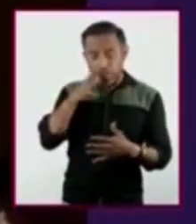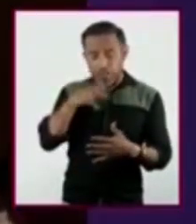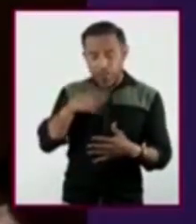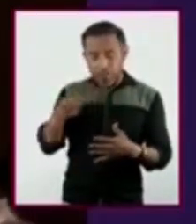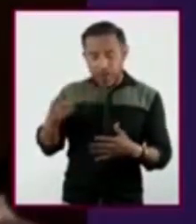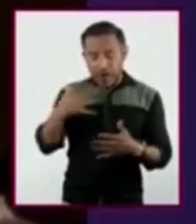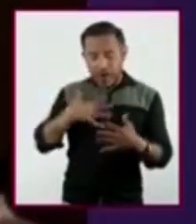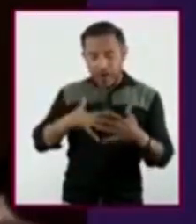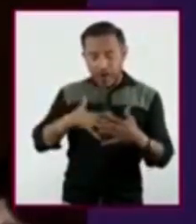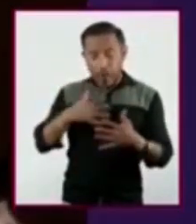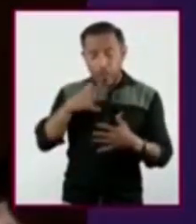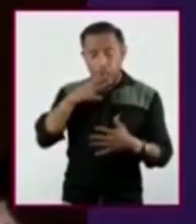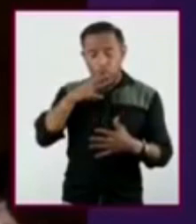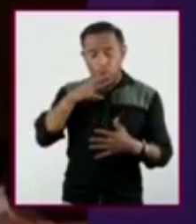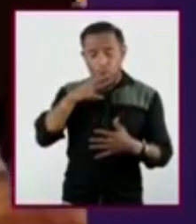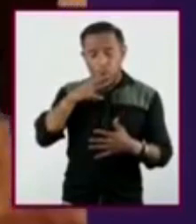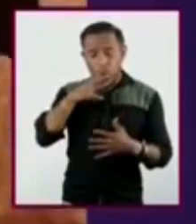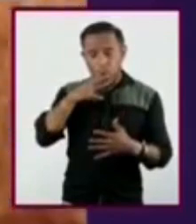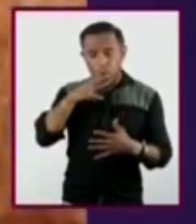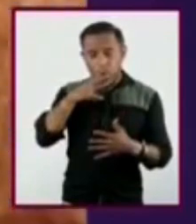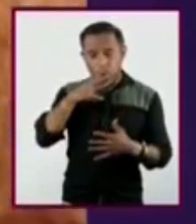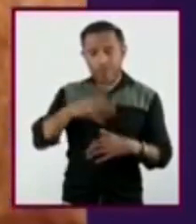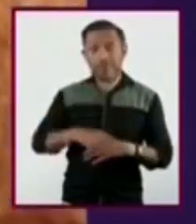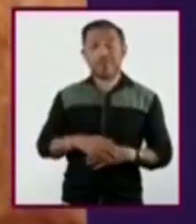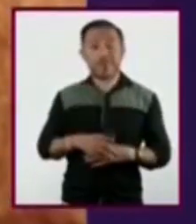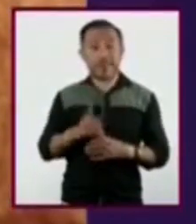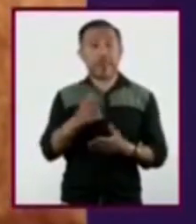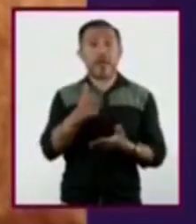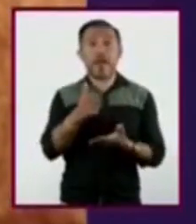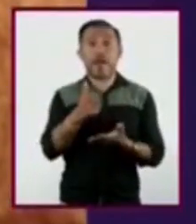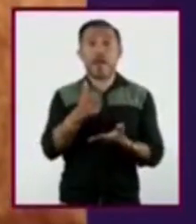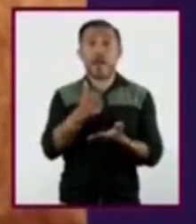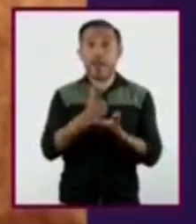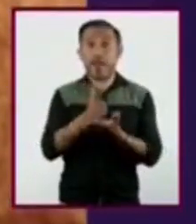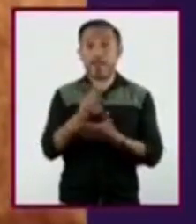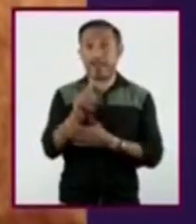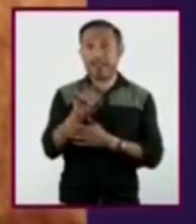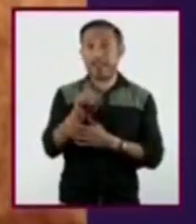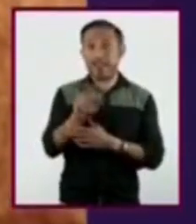she's help, Dizzy! Ayúdale!